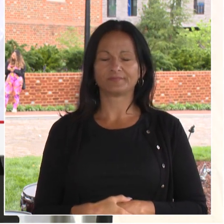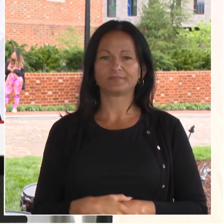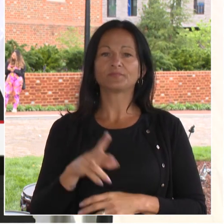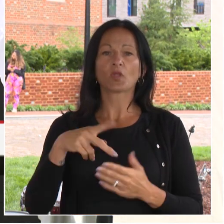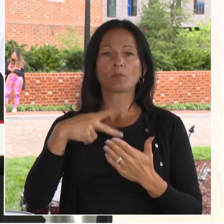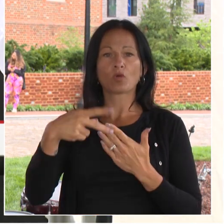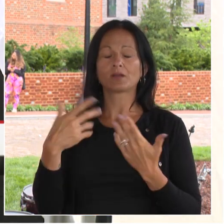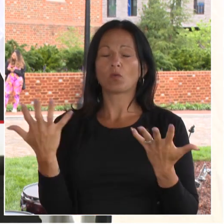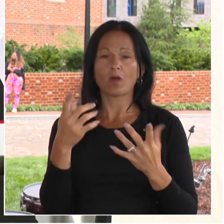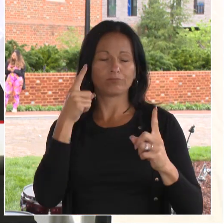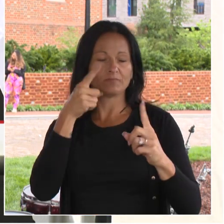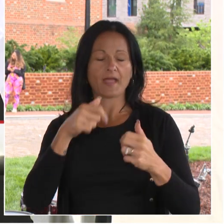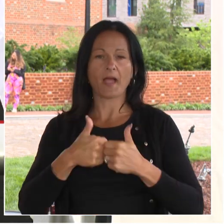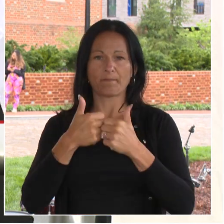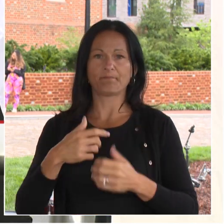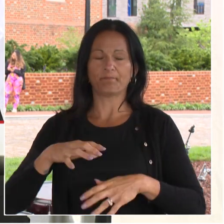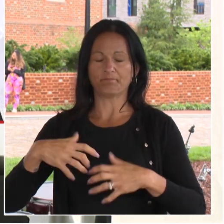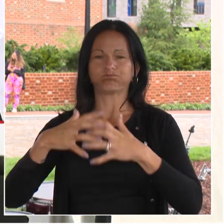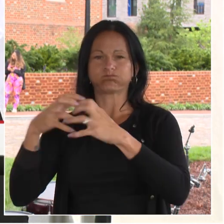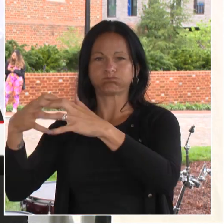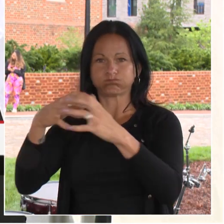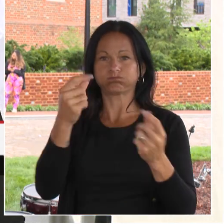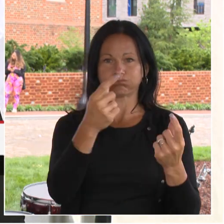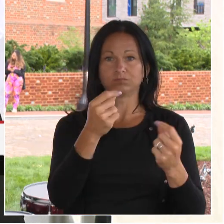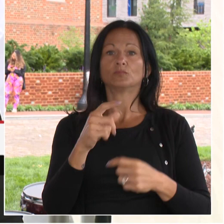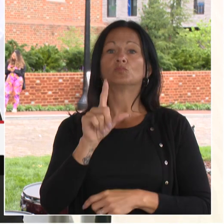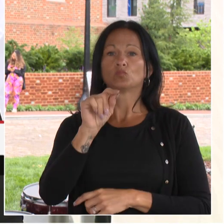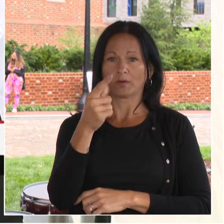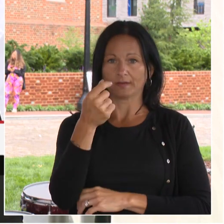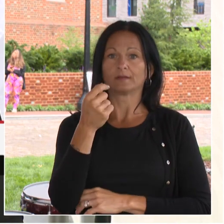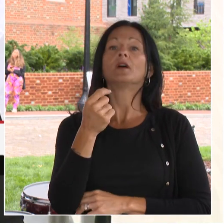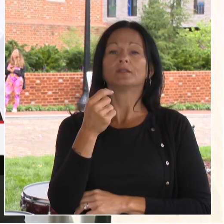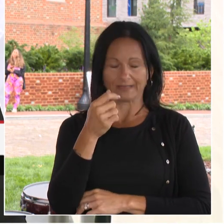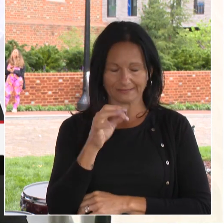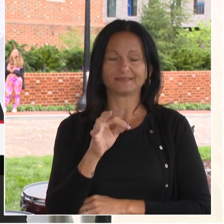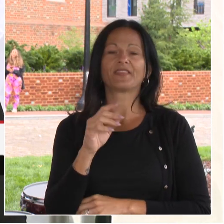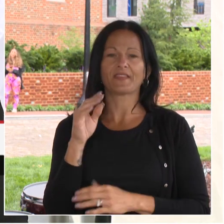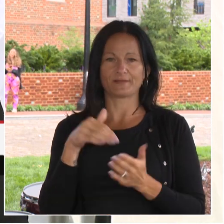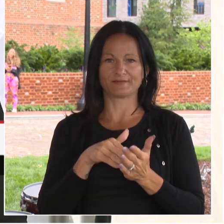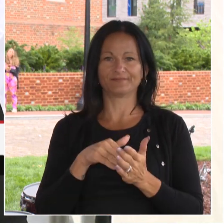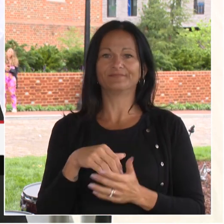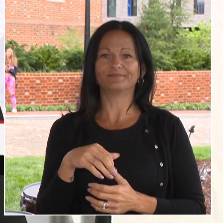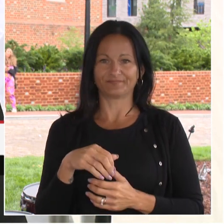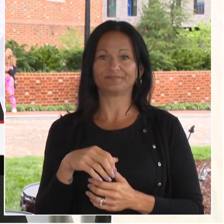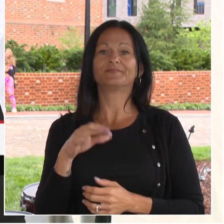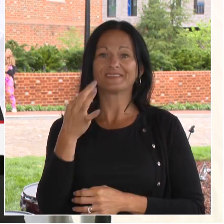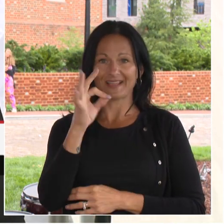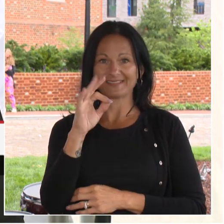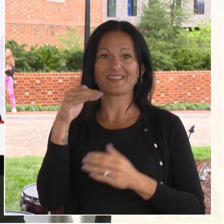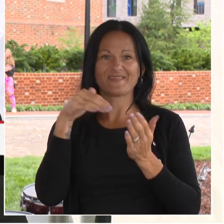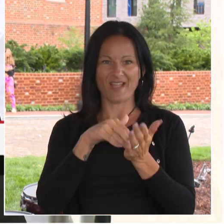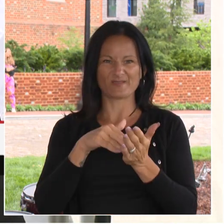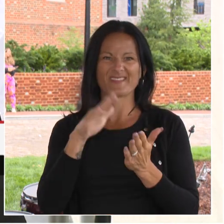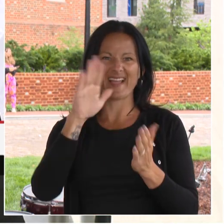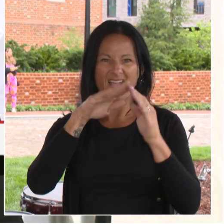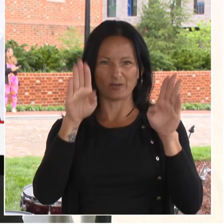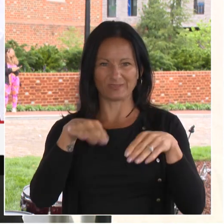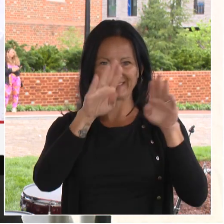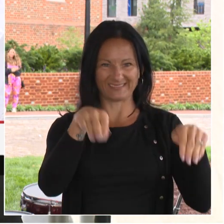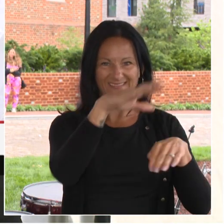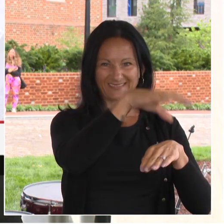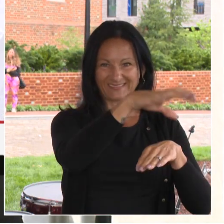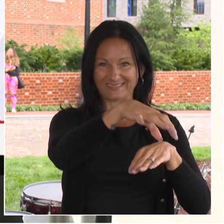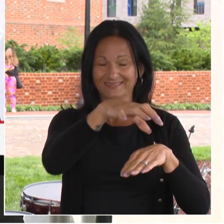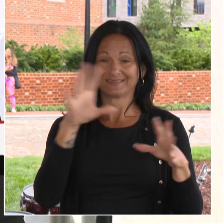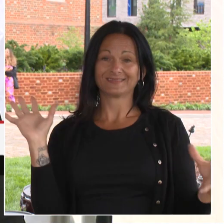1,990 additional affordable homes, and this development will bring us 56 units